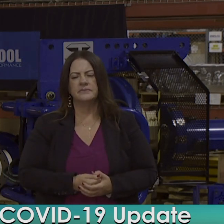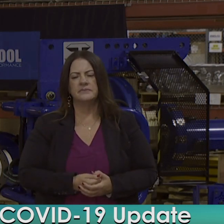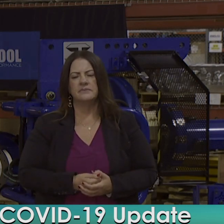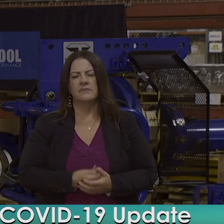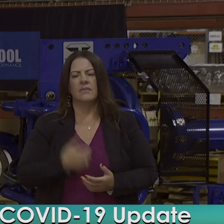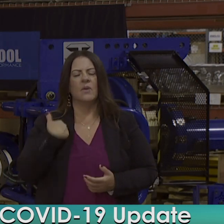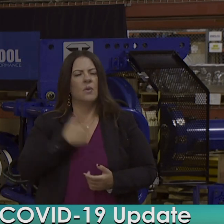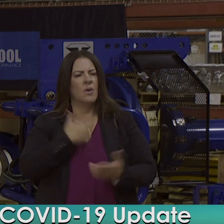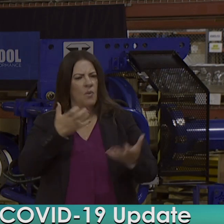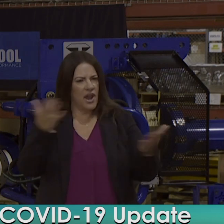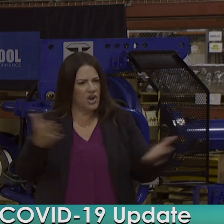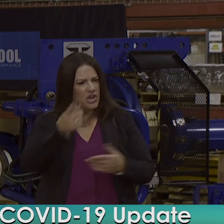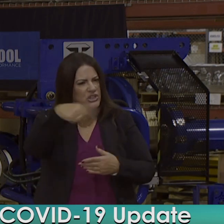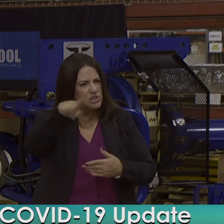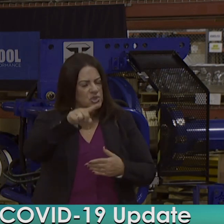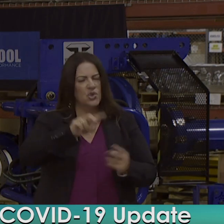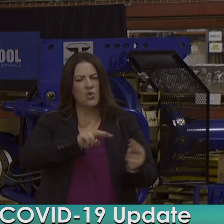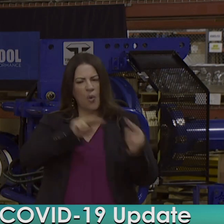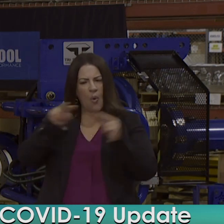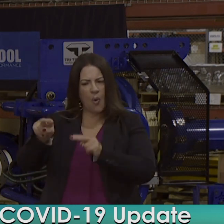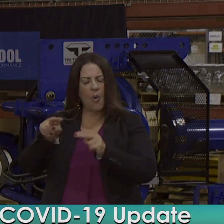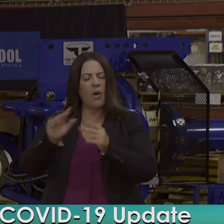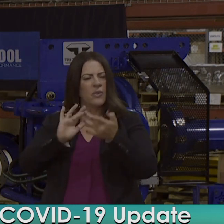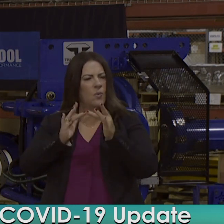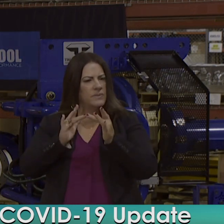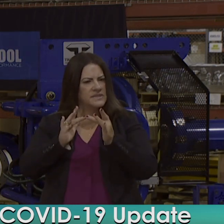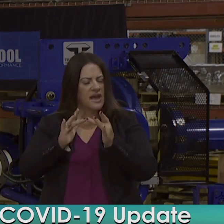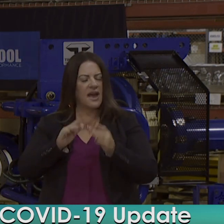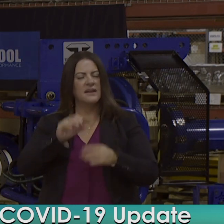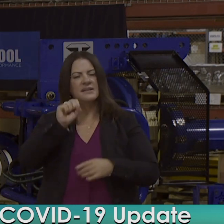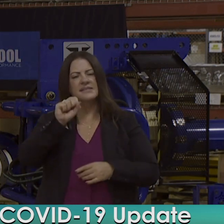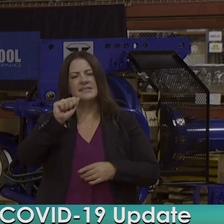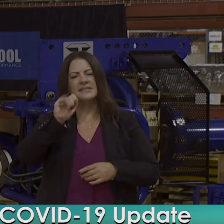want to encourage people to go to this website,